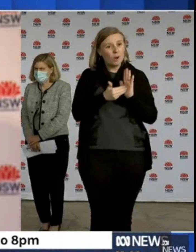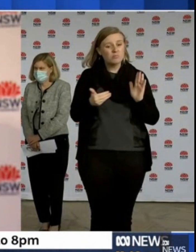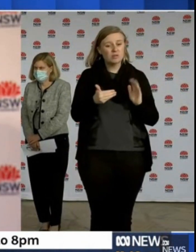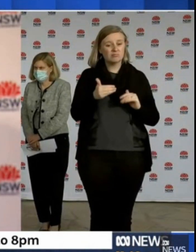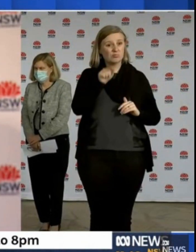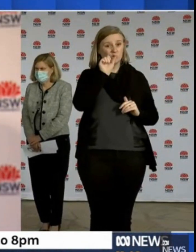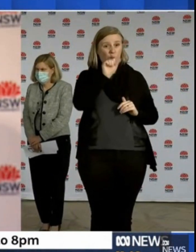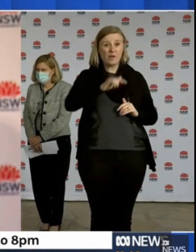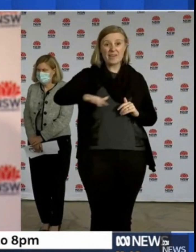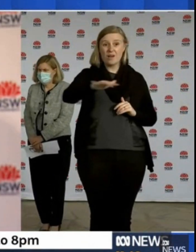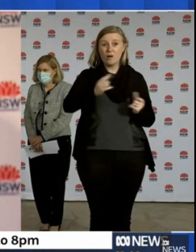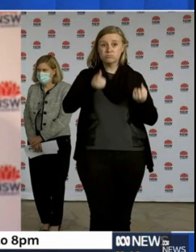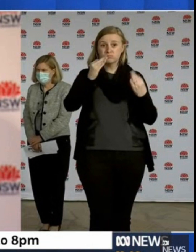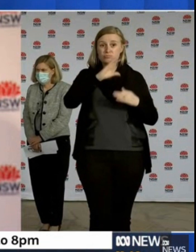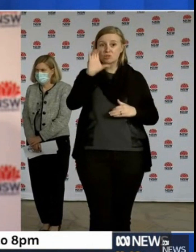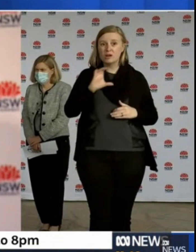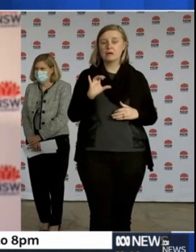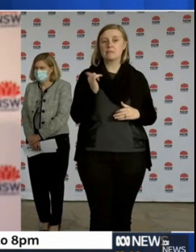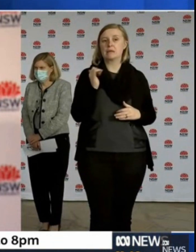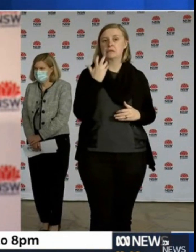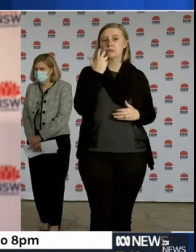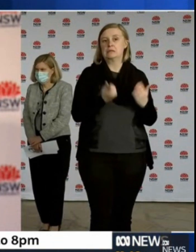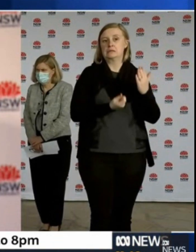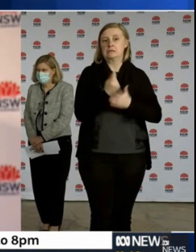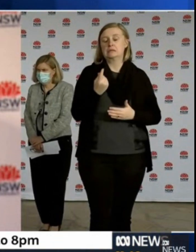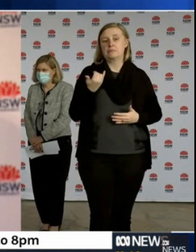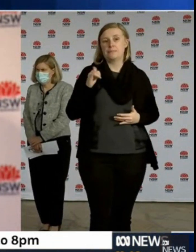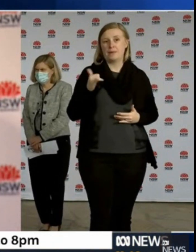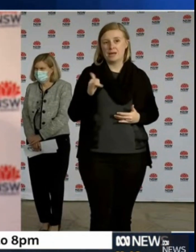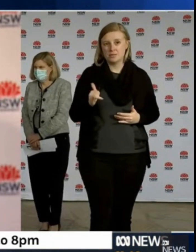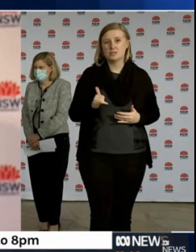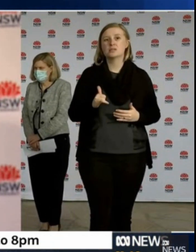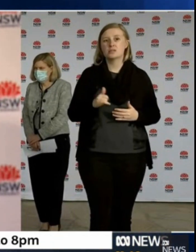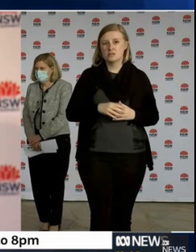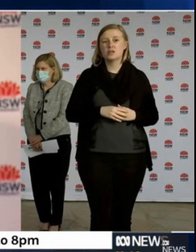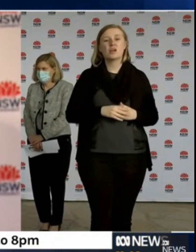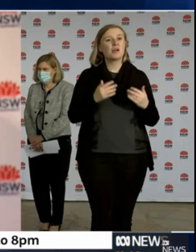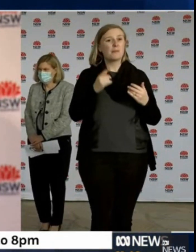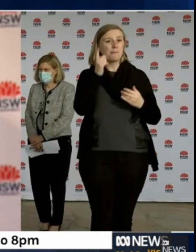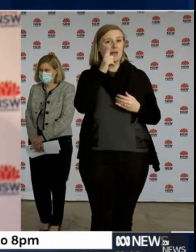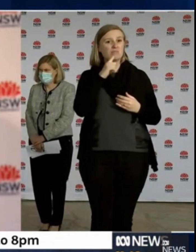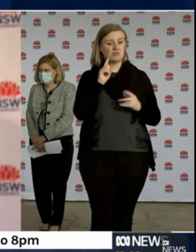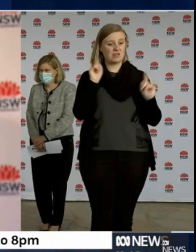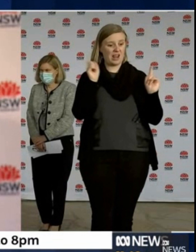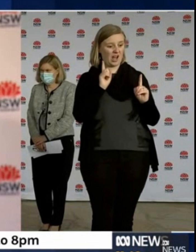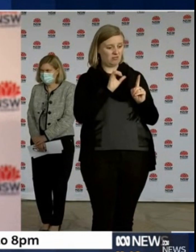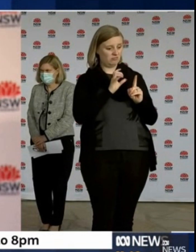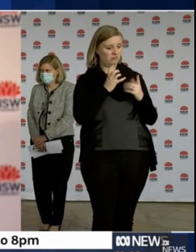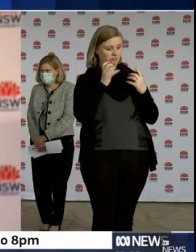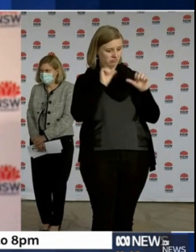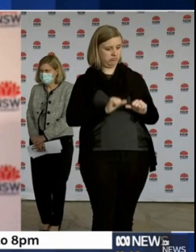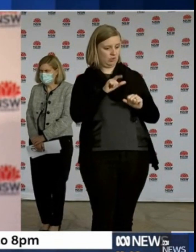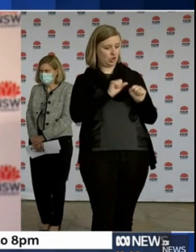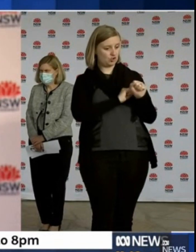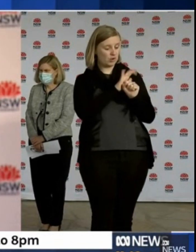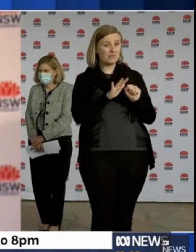had movements between states and between individuals prior to those restrictions coming into New South Wales or other states. So even though you might not